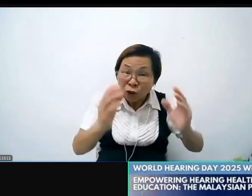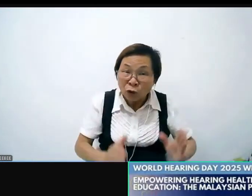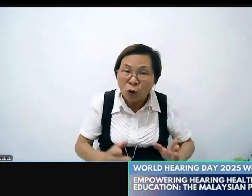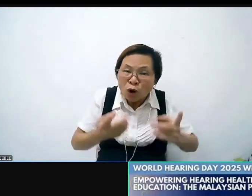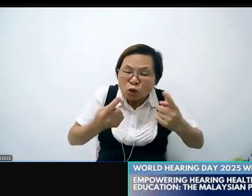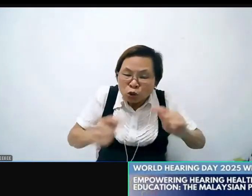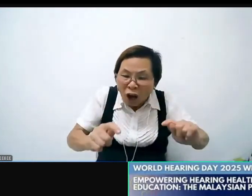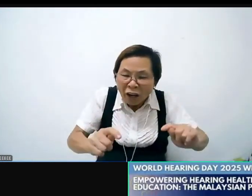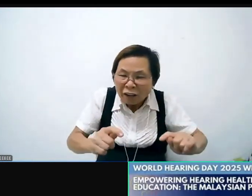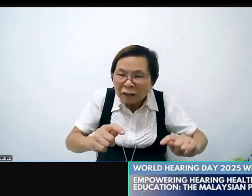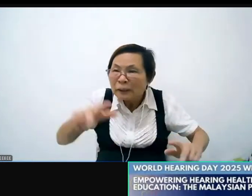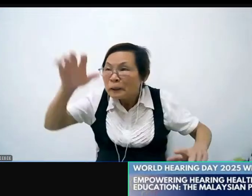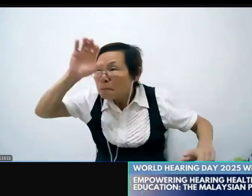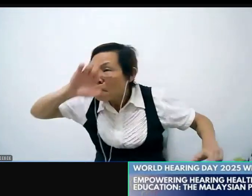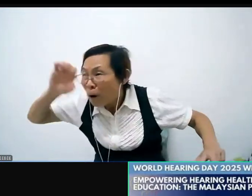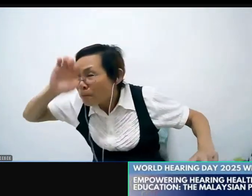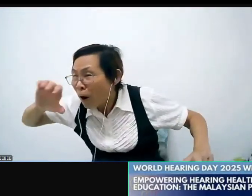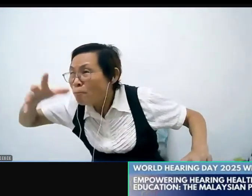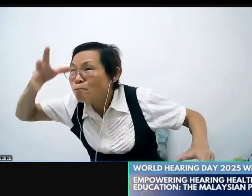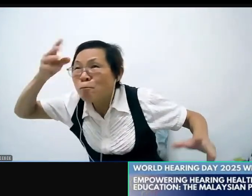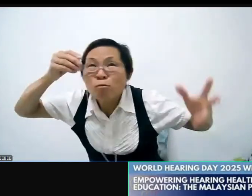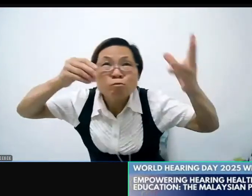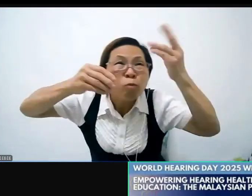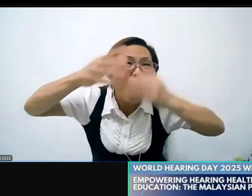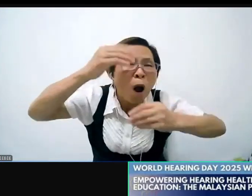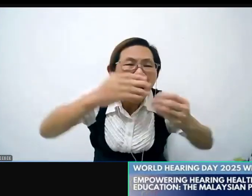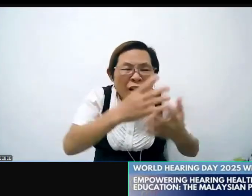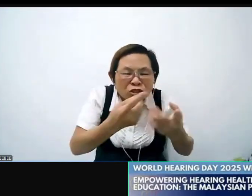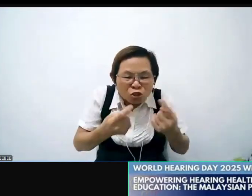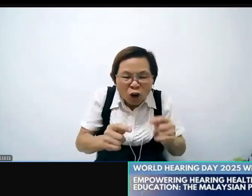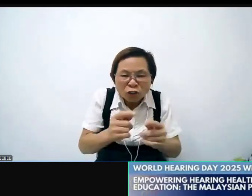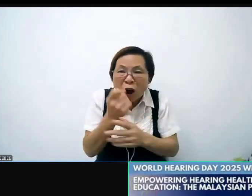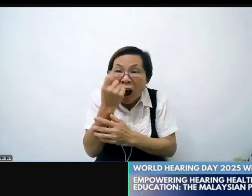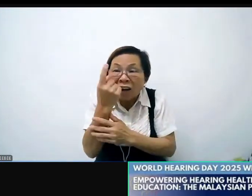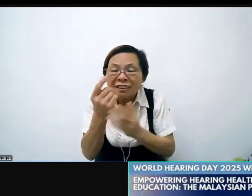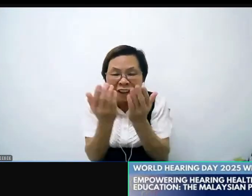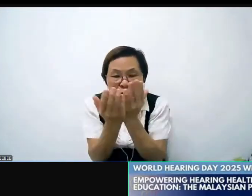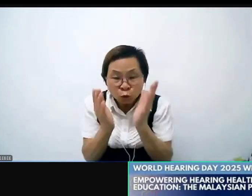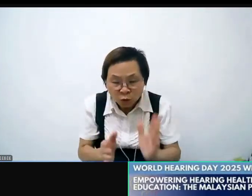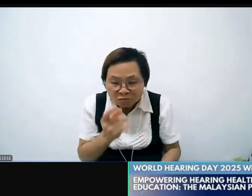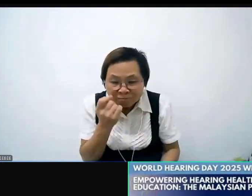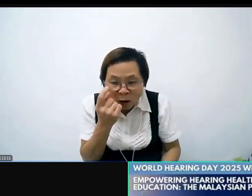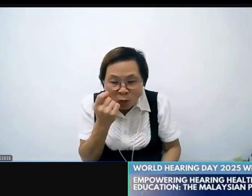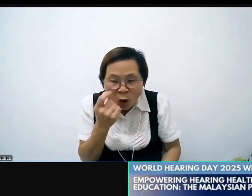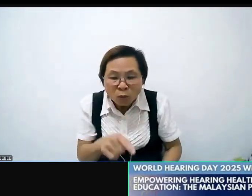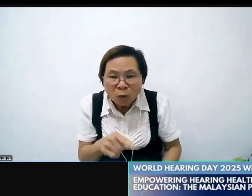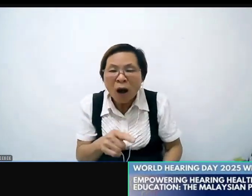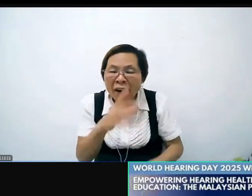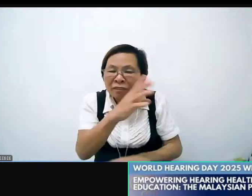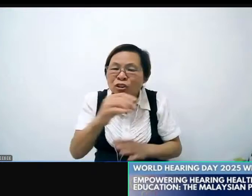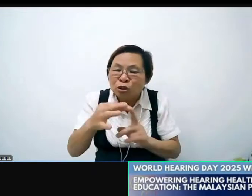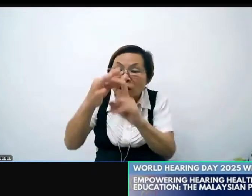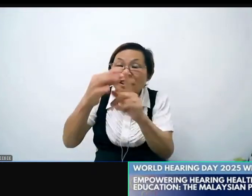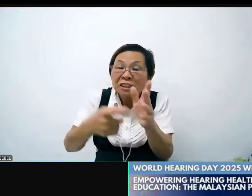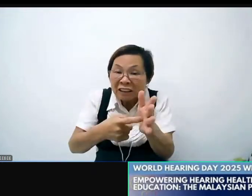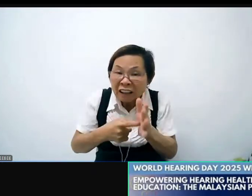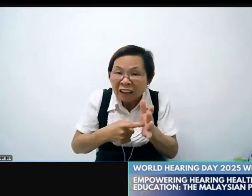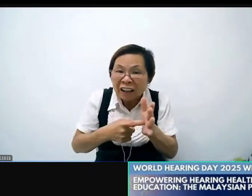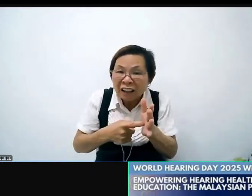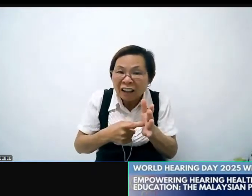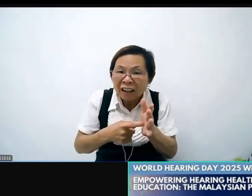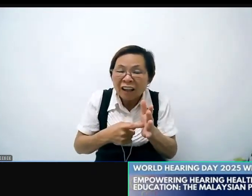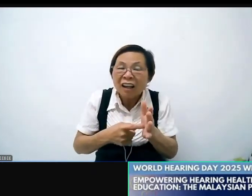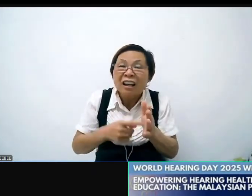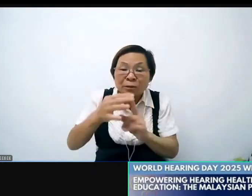find information and try to understand the students and the needs for the special needs for